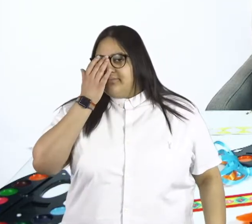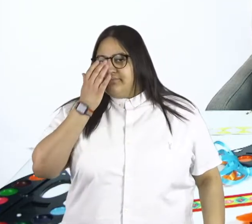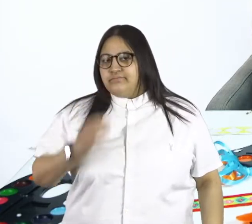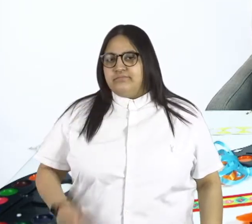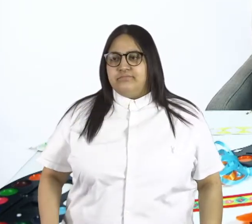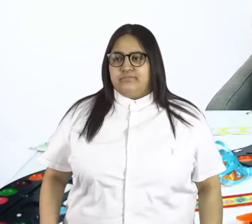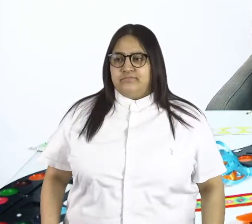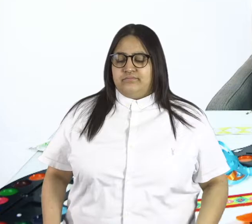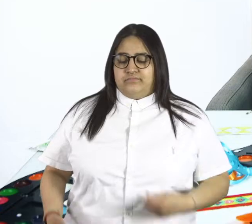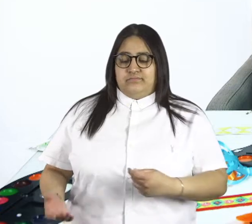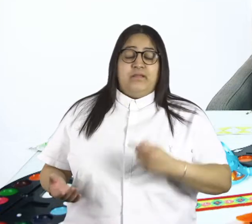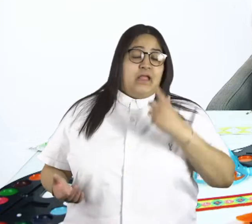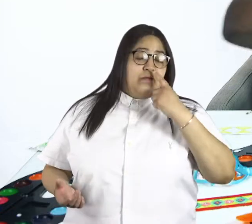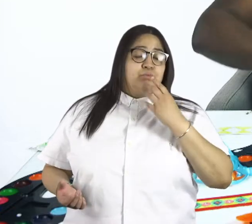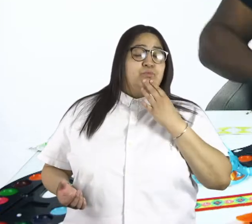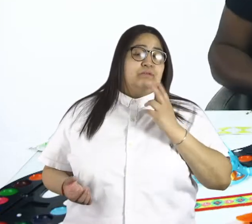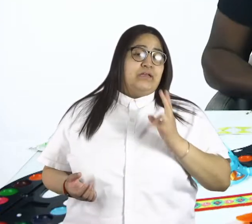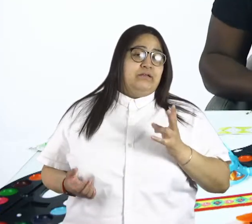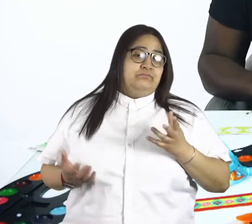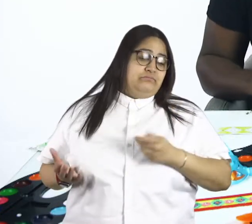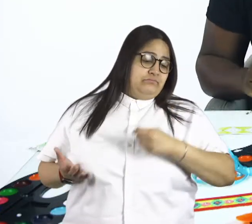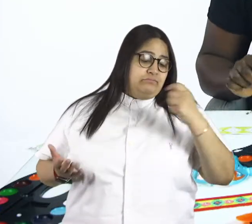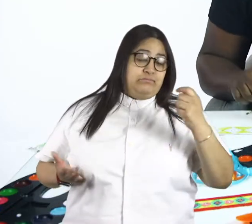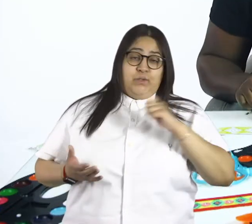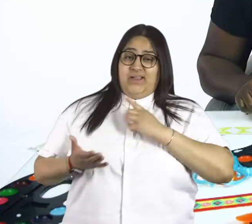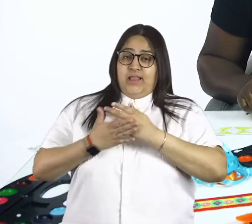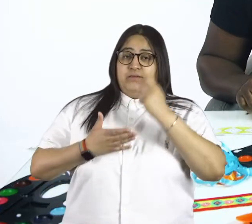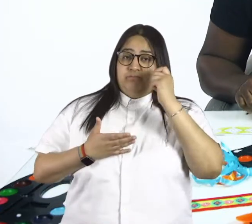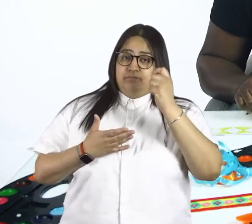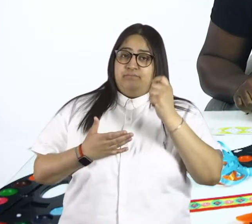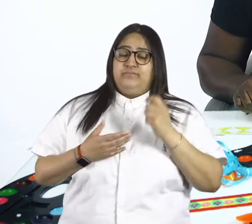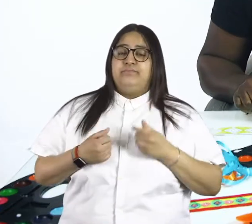I can leave that. Now, the